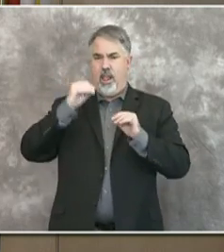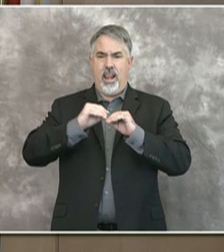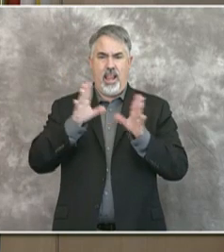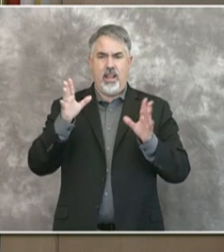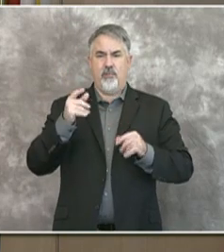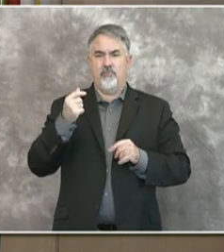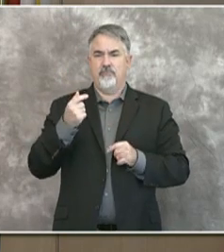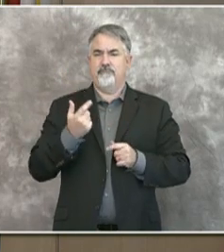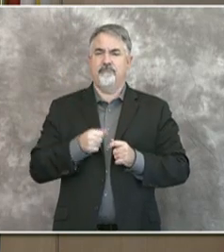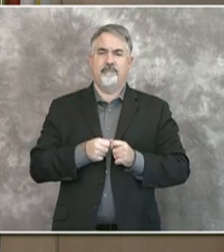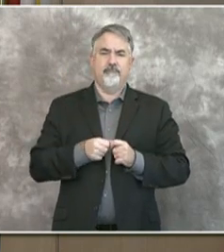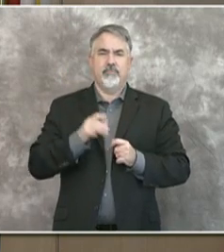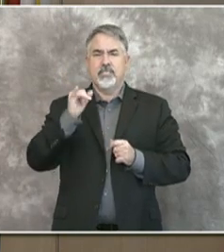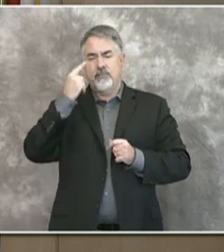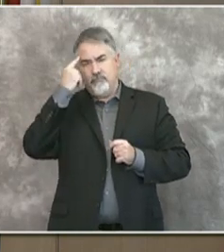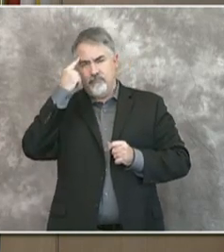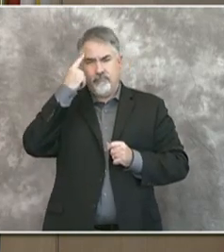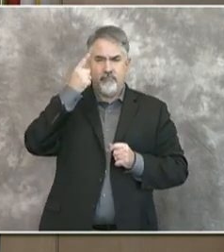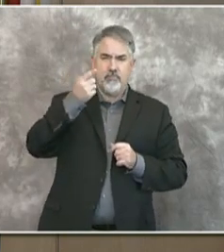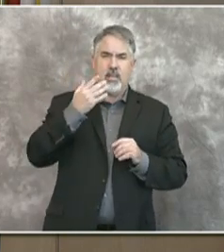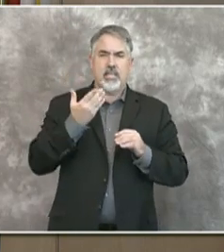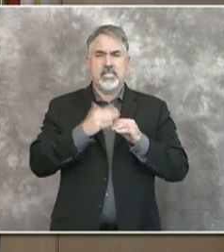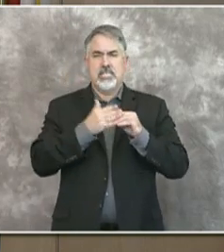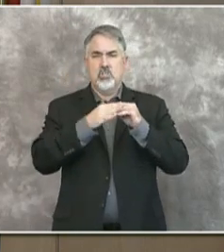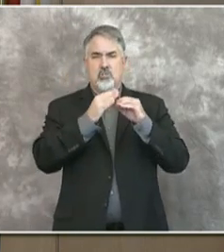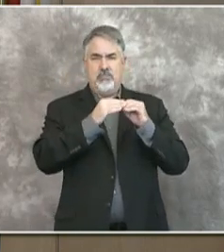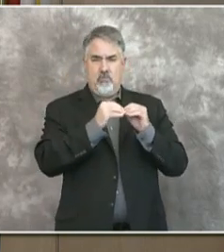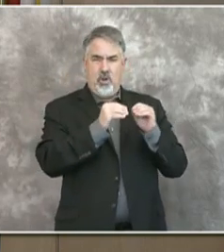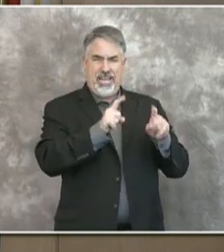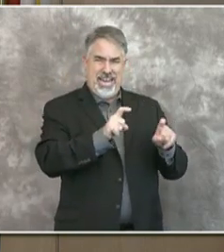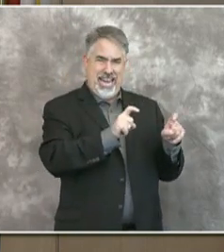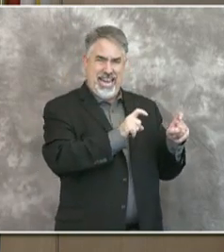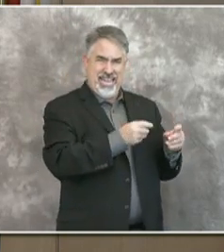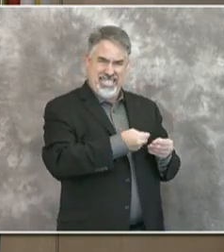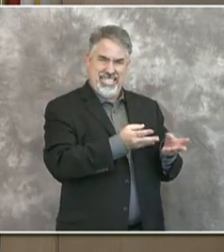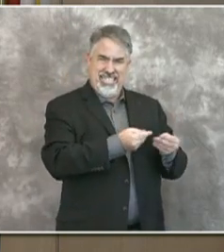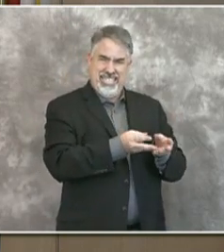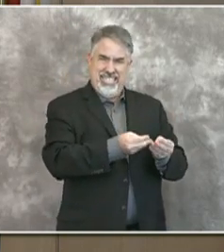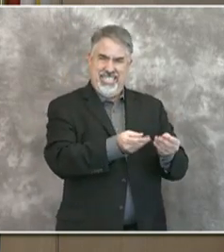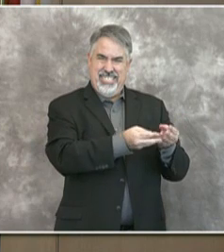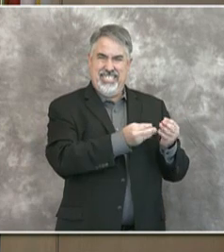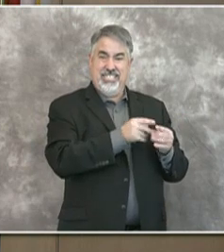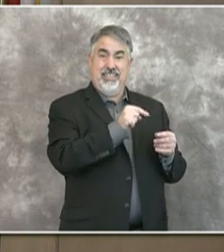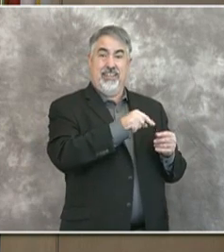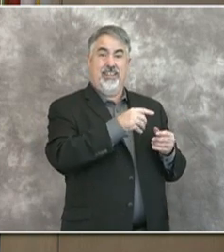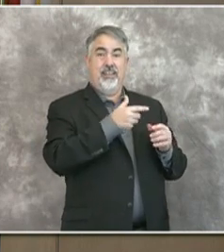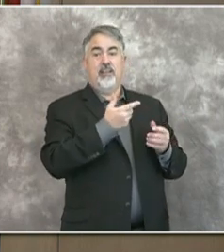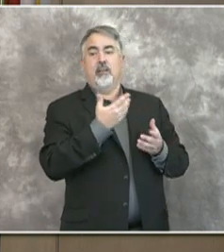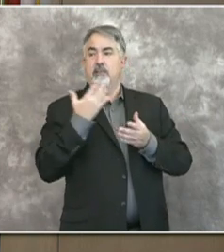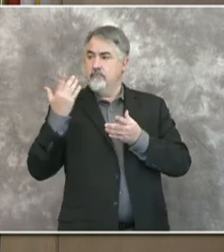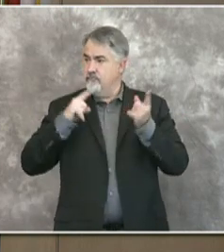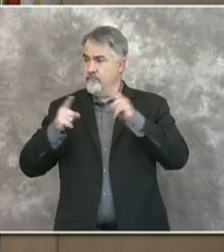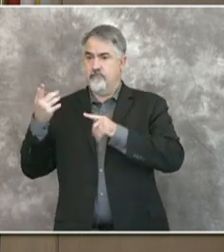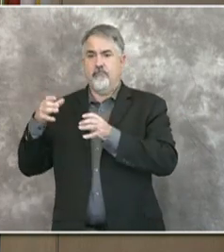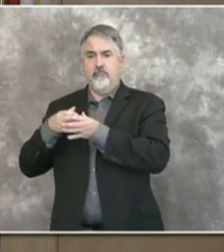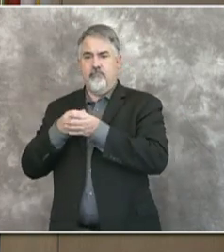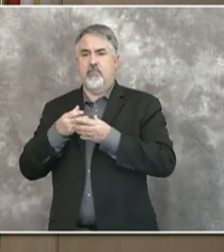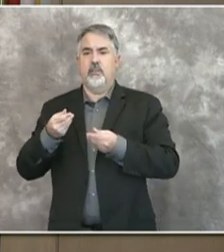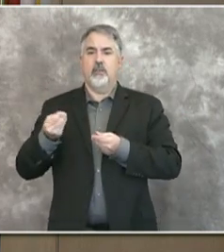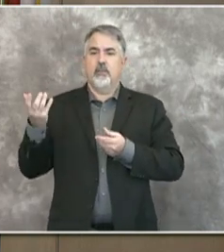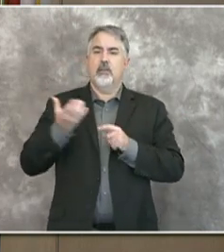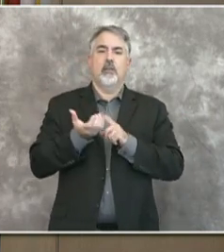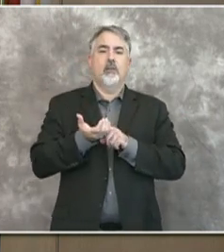increase our testing sites, and it's done with our partners throughout the entire county, using data to guide our planning